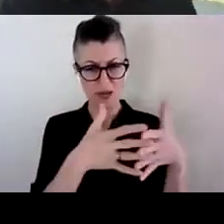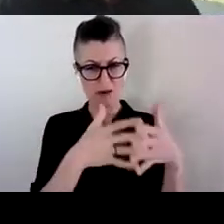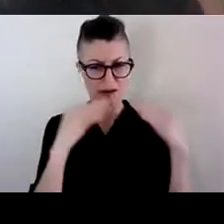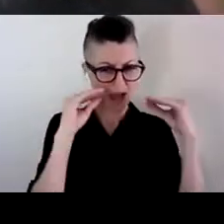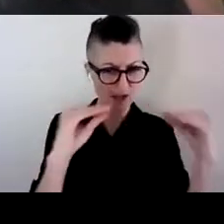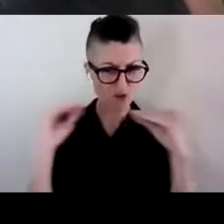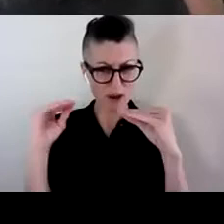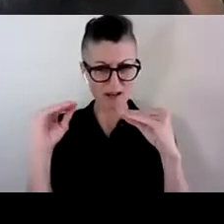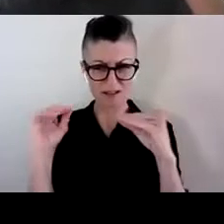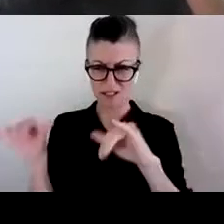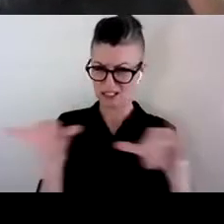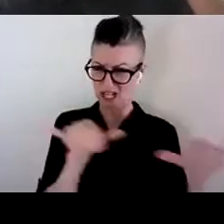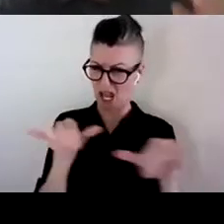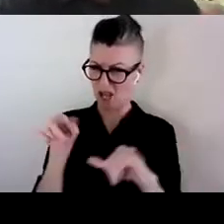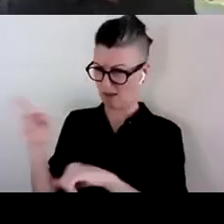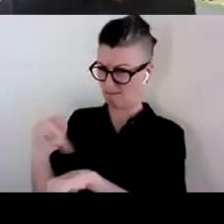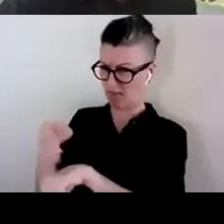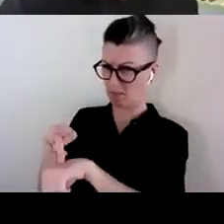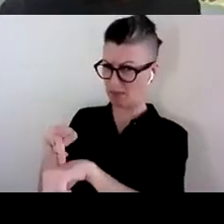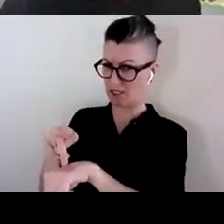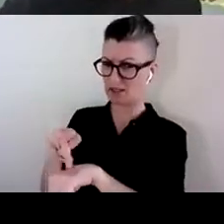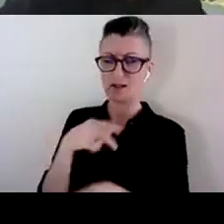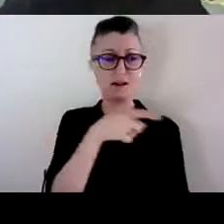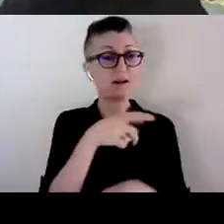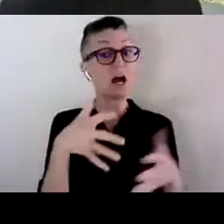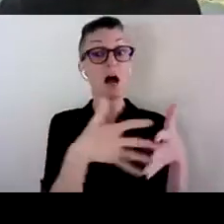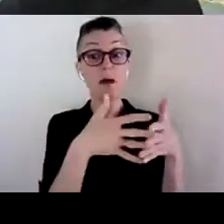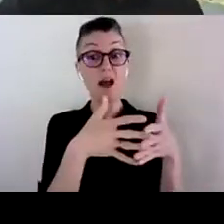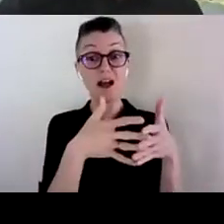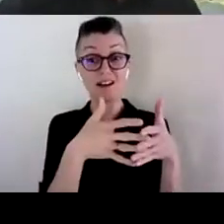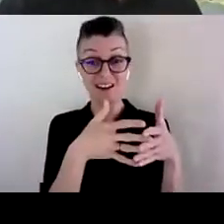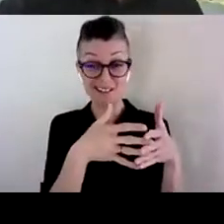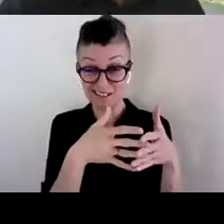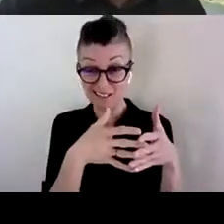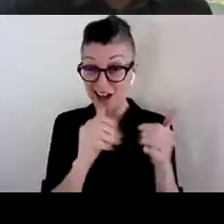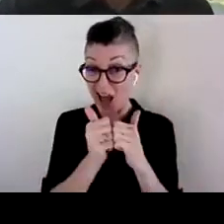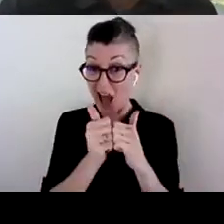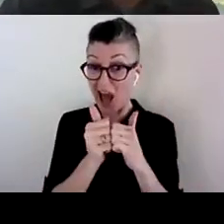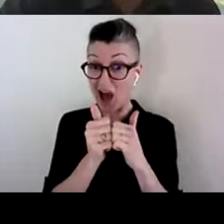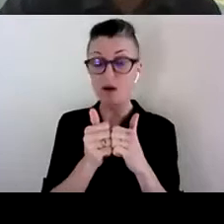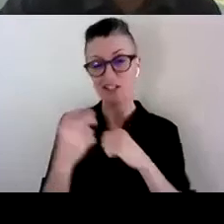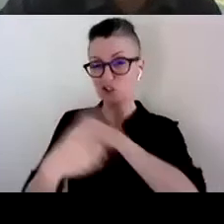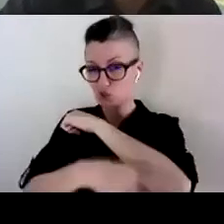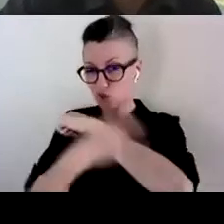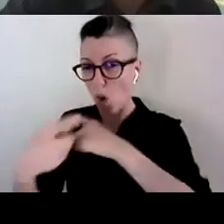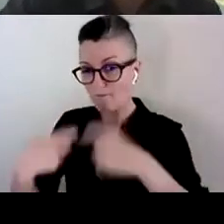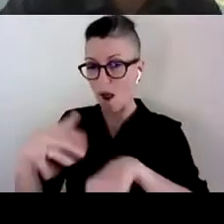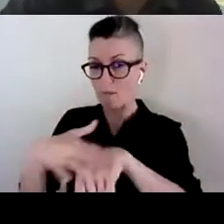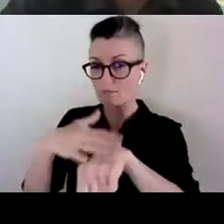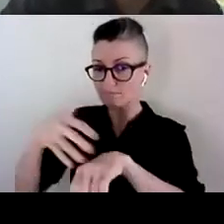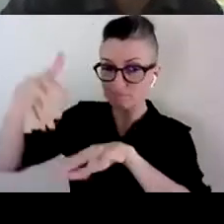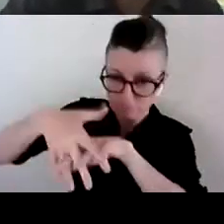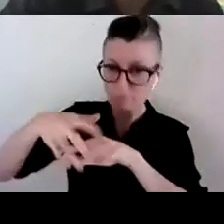not surprising. The US was founded on stolen indigenous lands and was built on the backs of enslaved Black